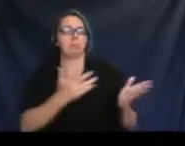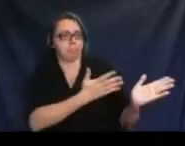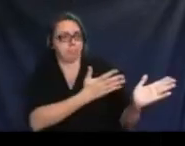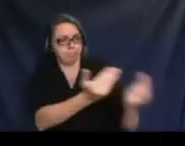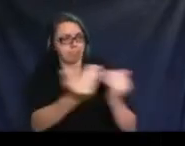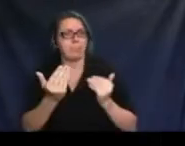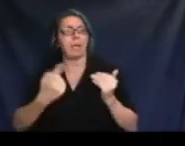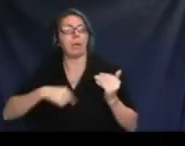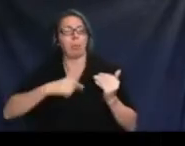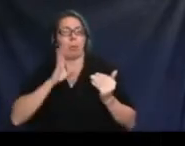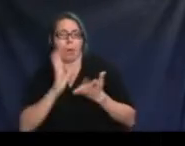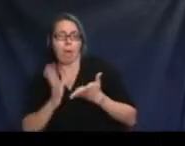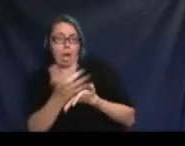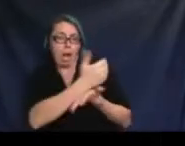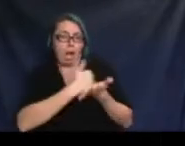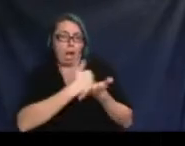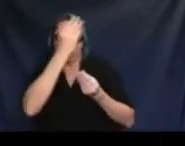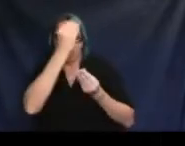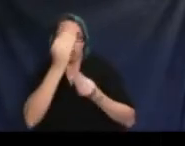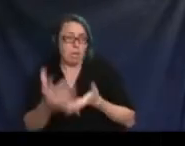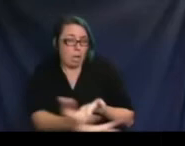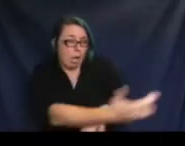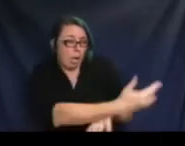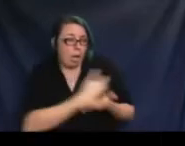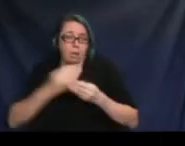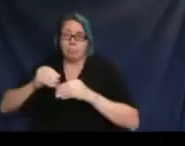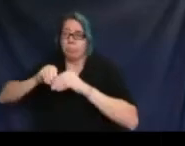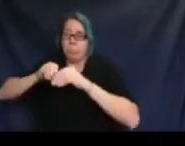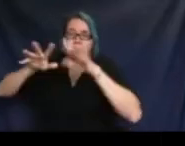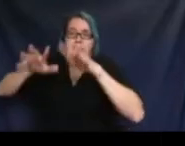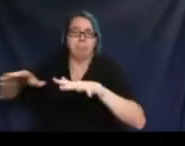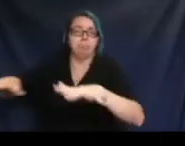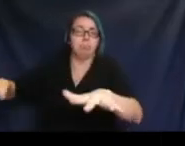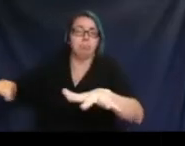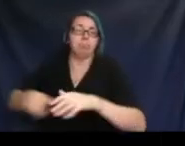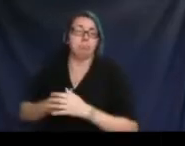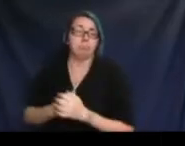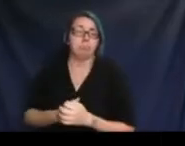together. So that's sort of like a minimum